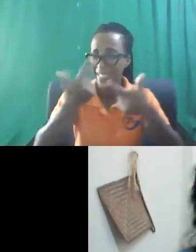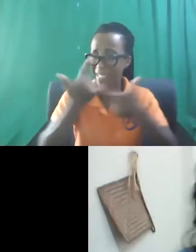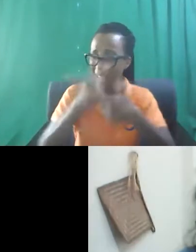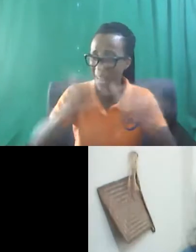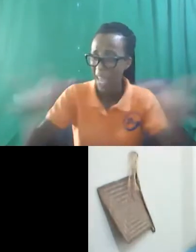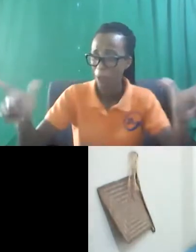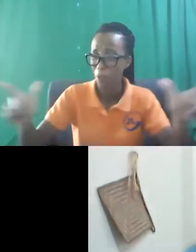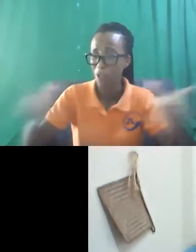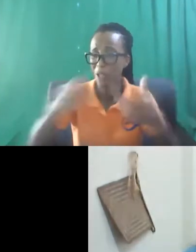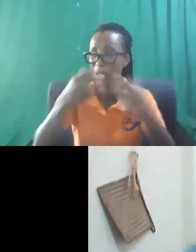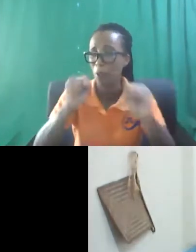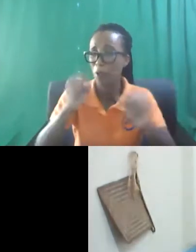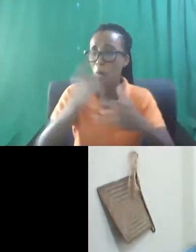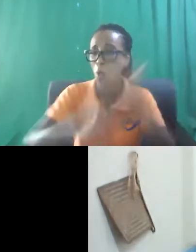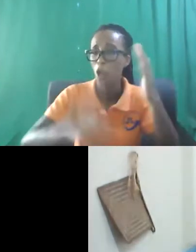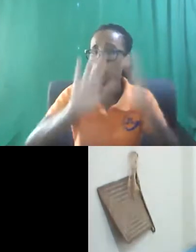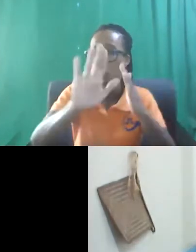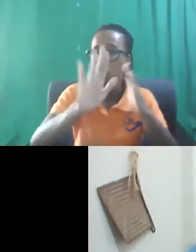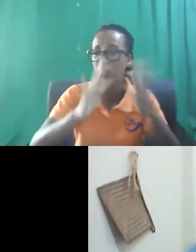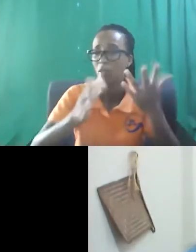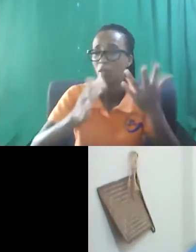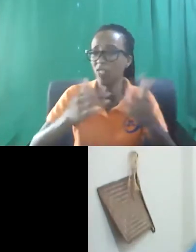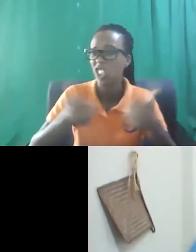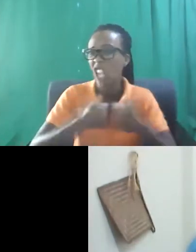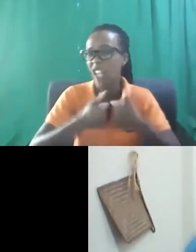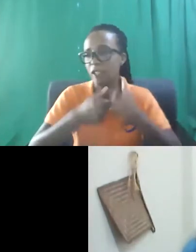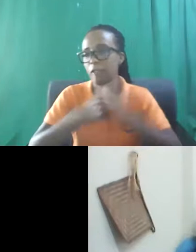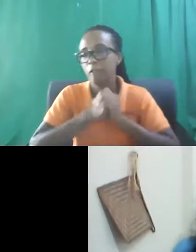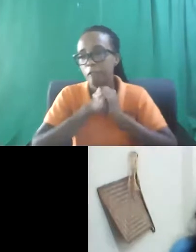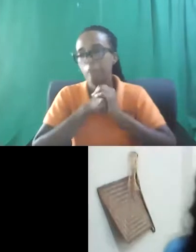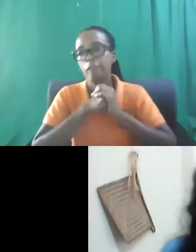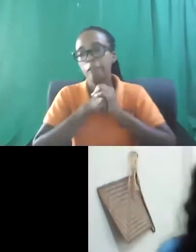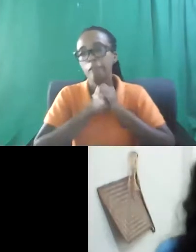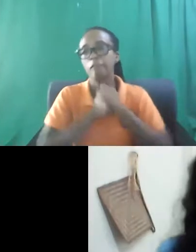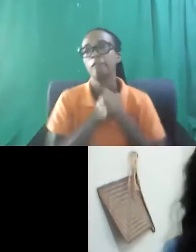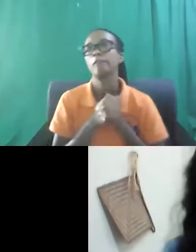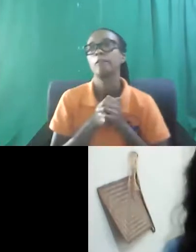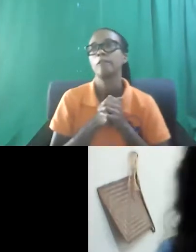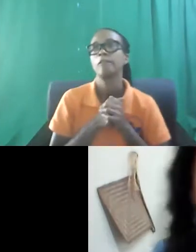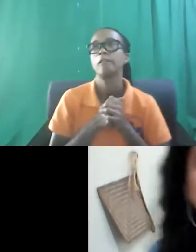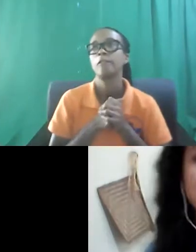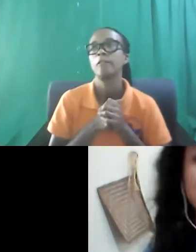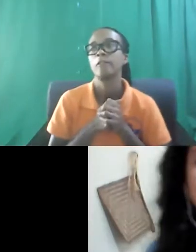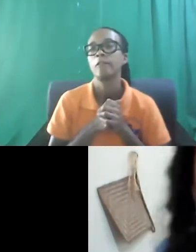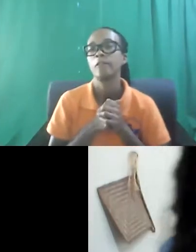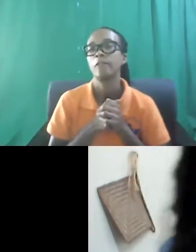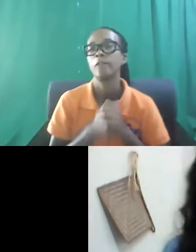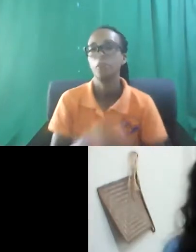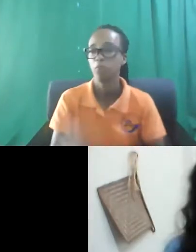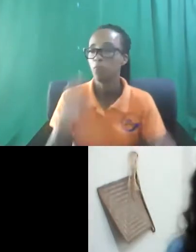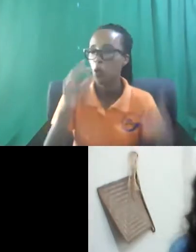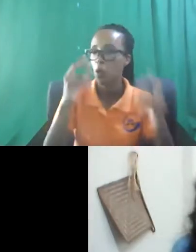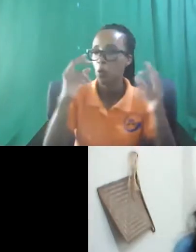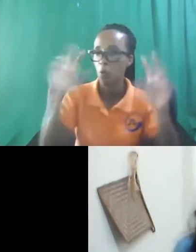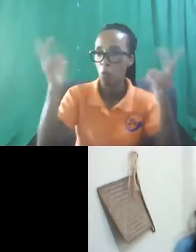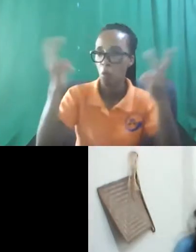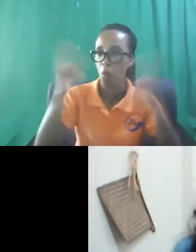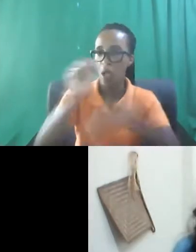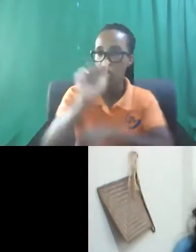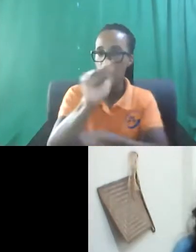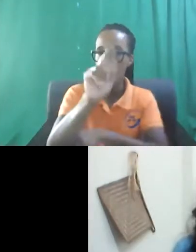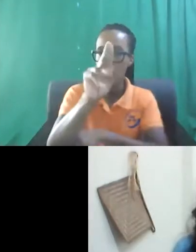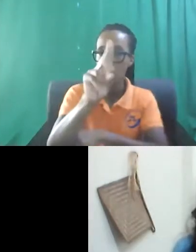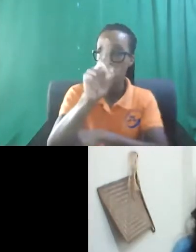I think so there's something called we call autism, right? Autism is